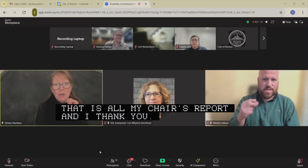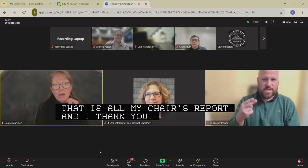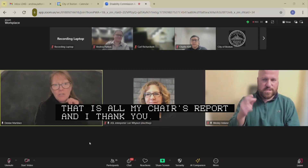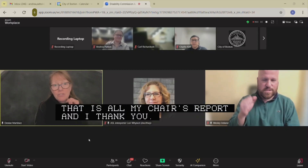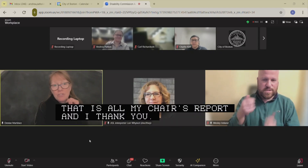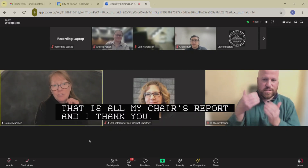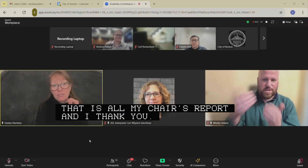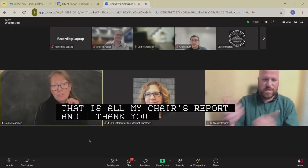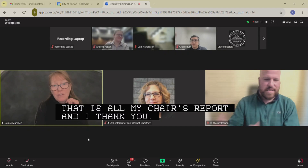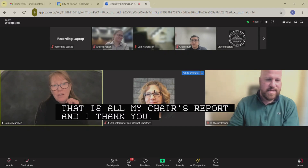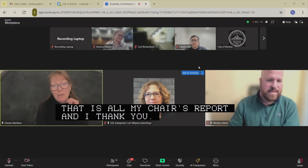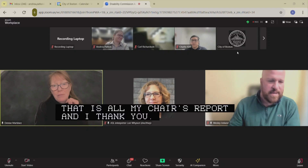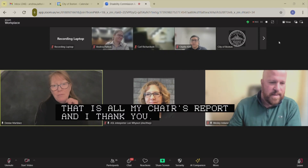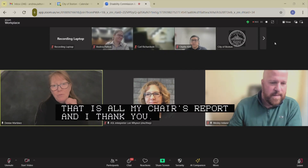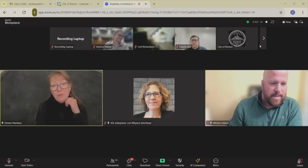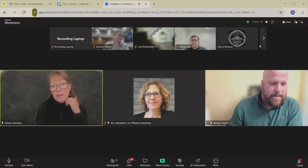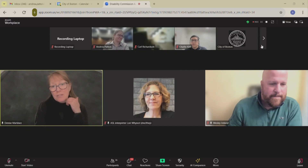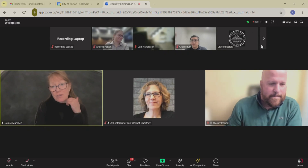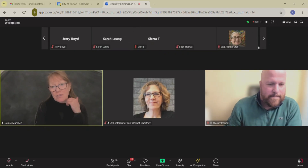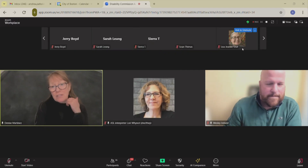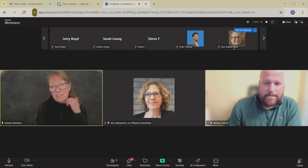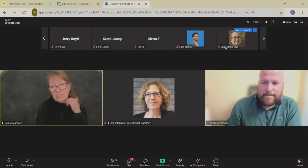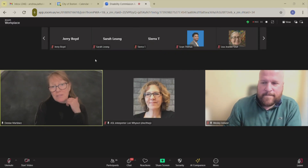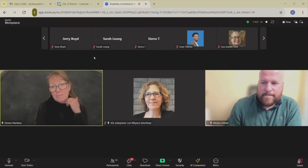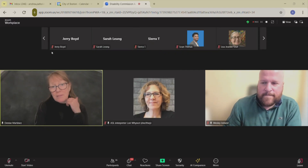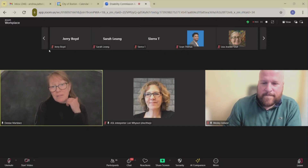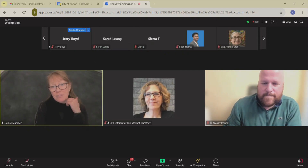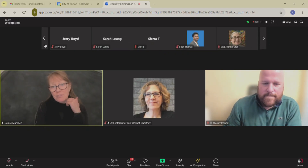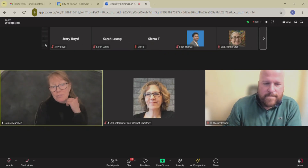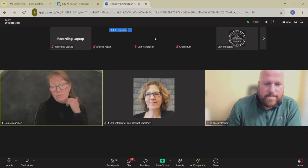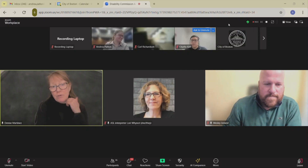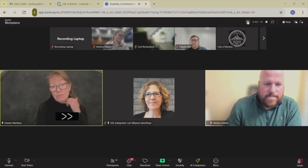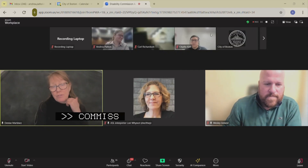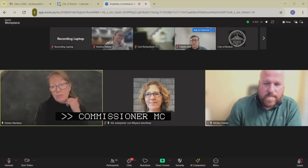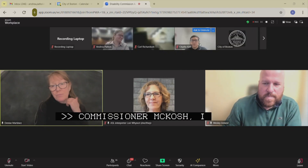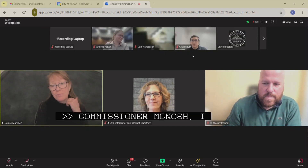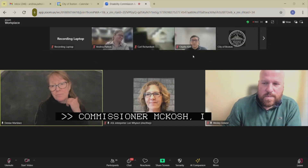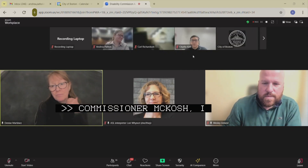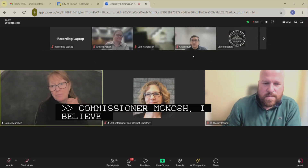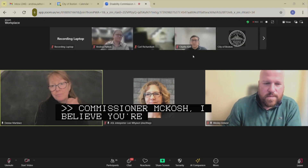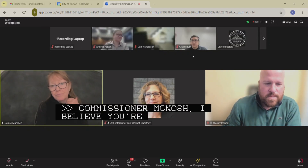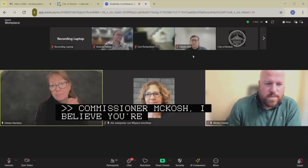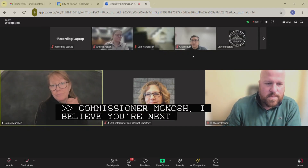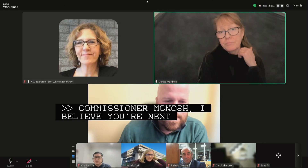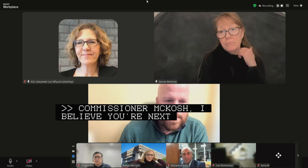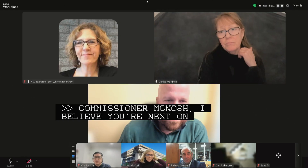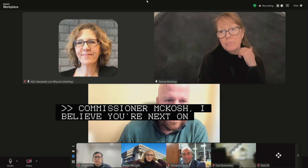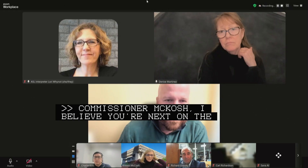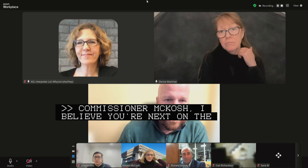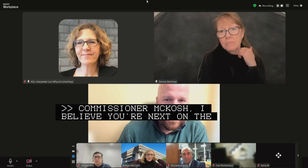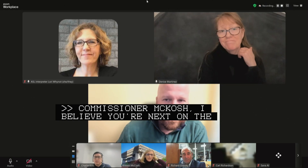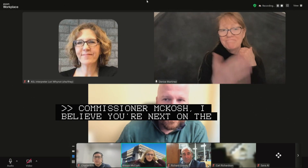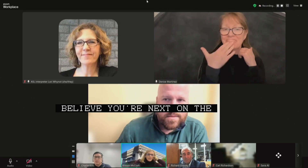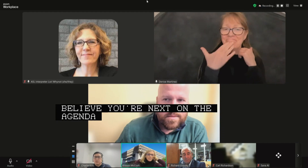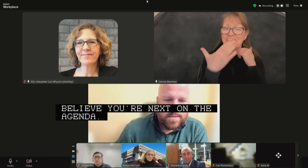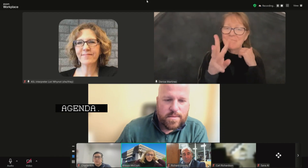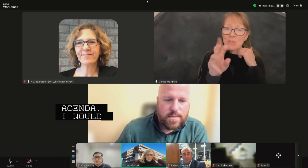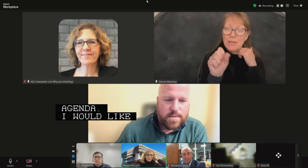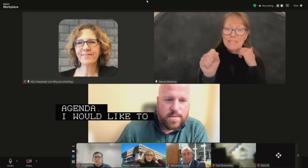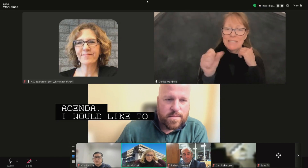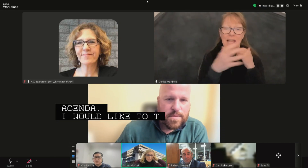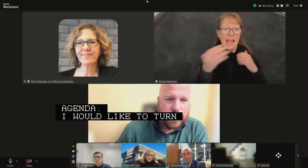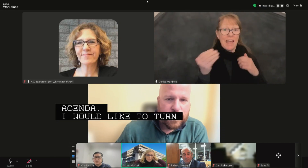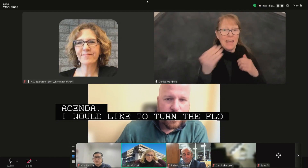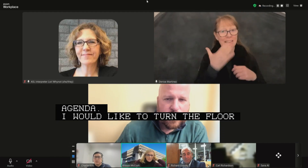Commissioner McCosh, I believe you are next on the agenda. I'd like to turn the floor over to you. Thanks, Wes. And thank you for